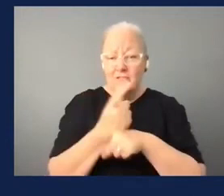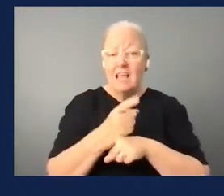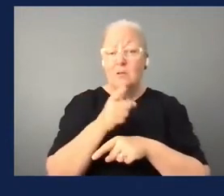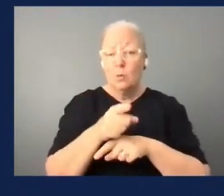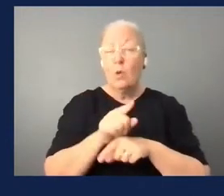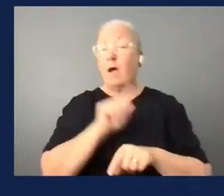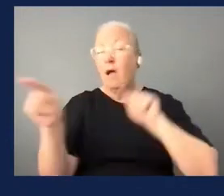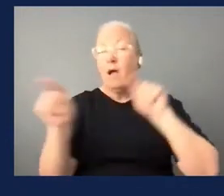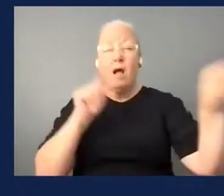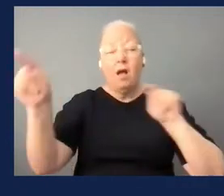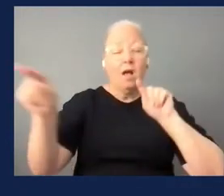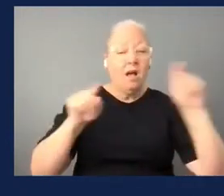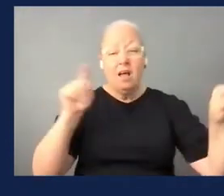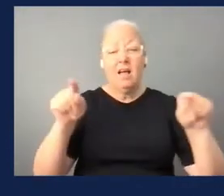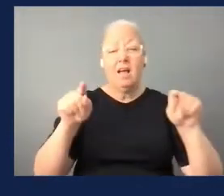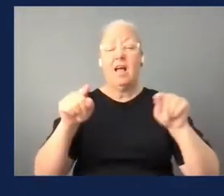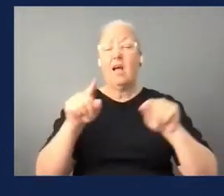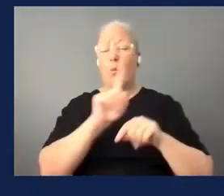20 countries.